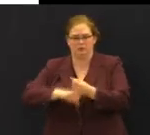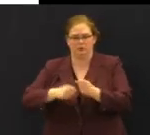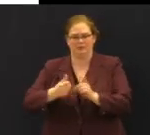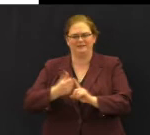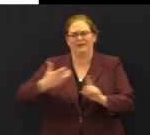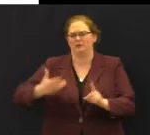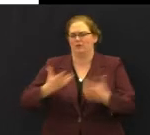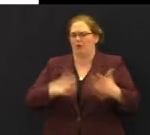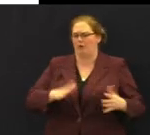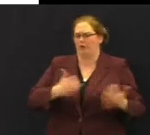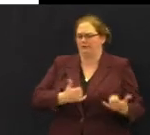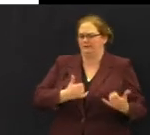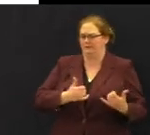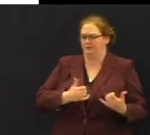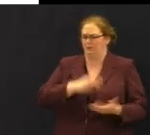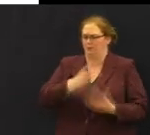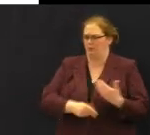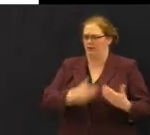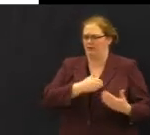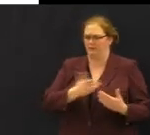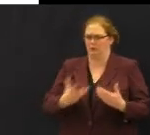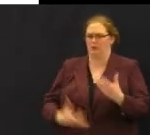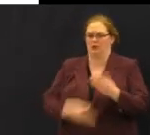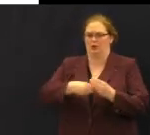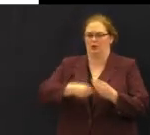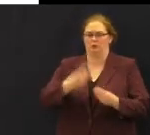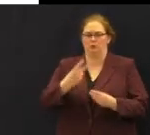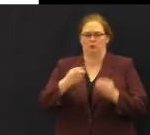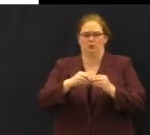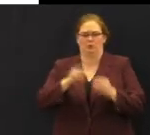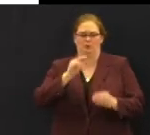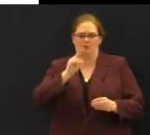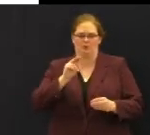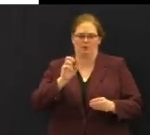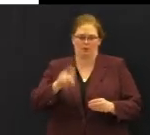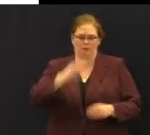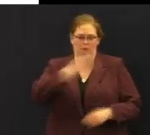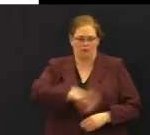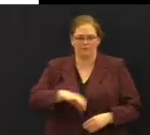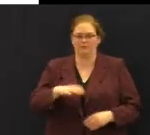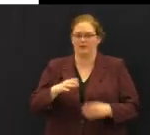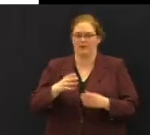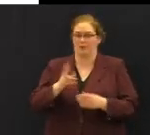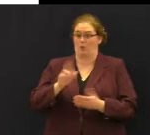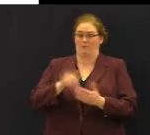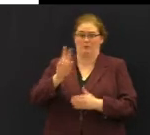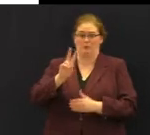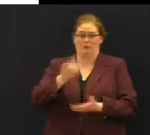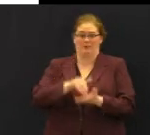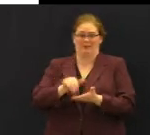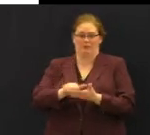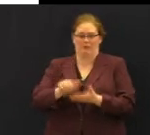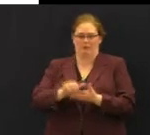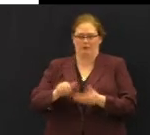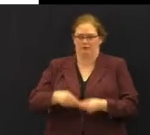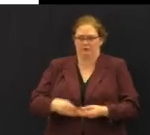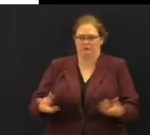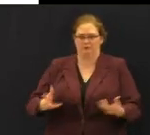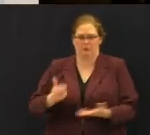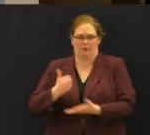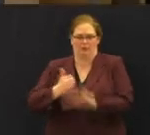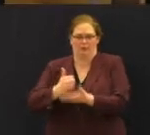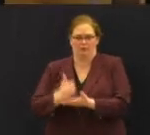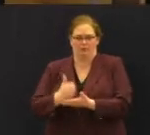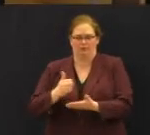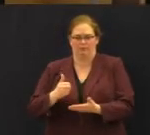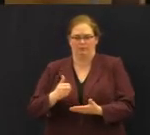our existing prevention efforts to include 2 additional nonprofits and to disperse over $2 million in assistance to assist our tenants and